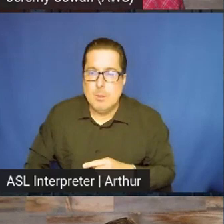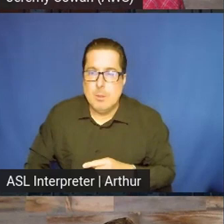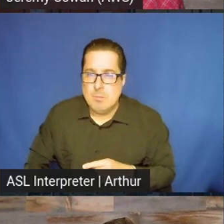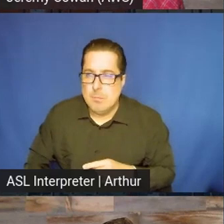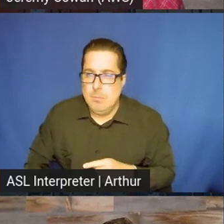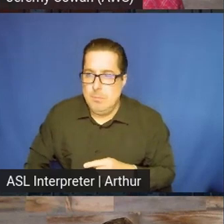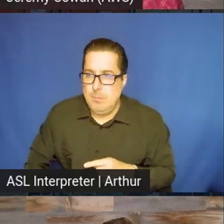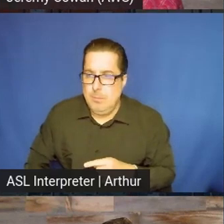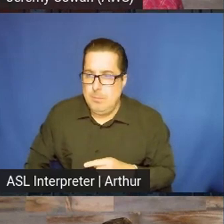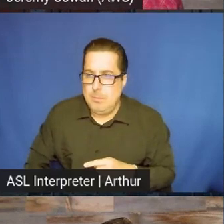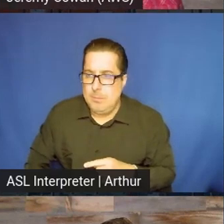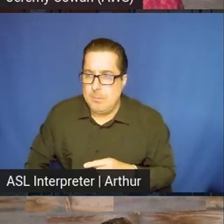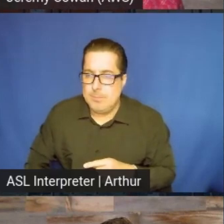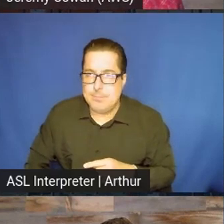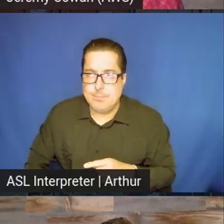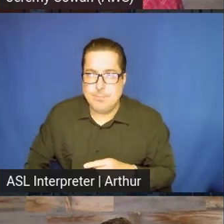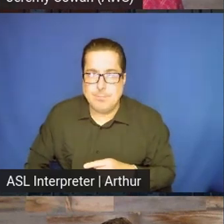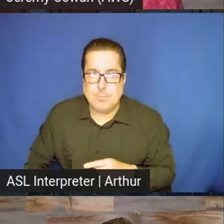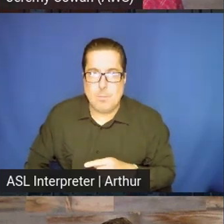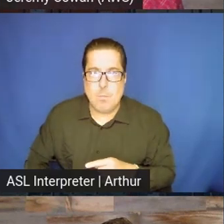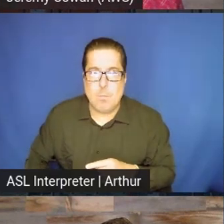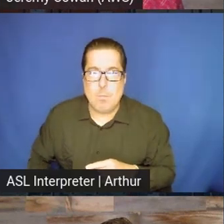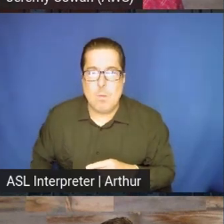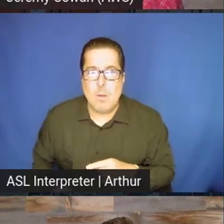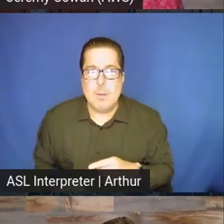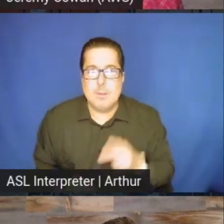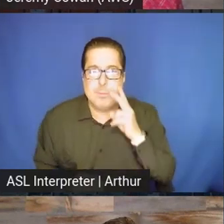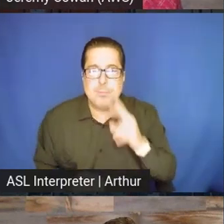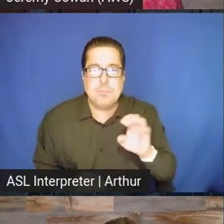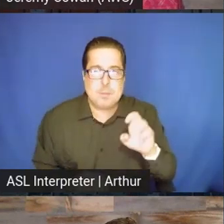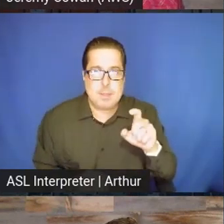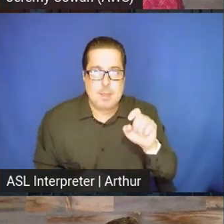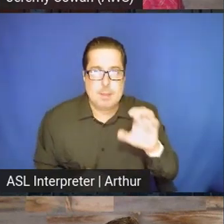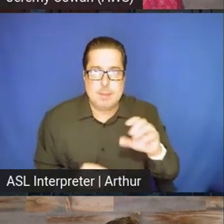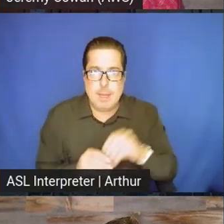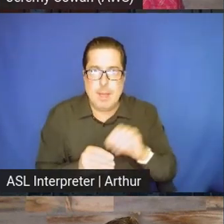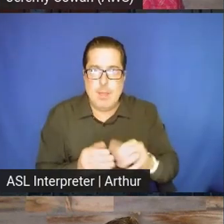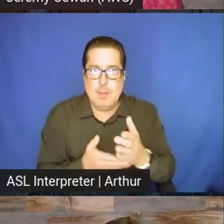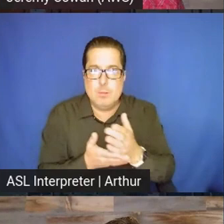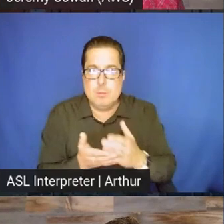Okay, so I'm just exiting into this pod.